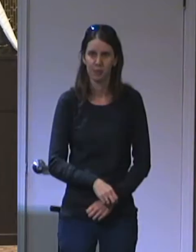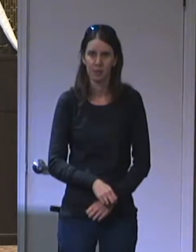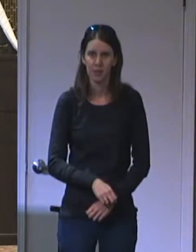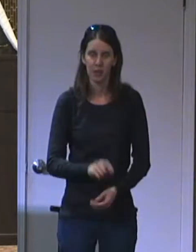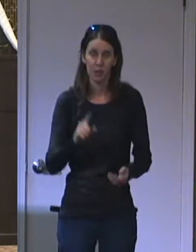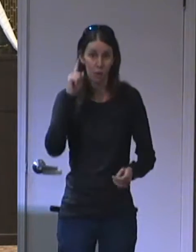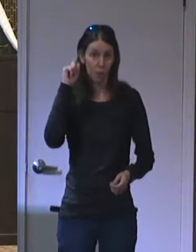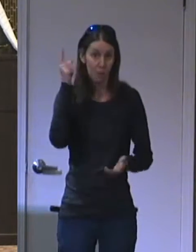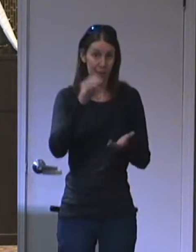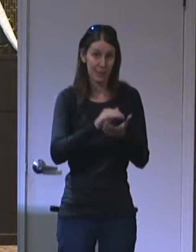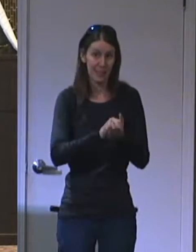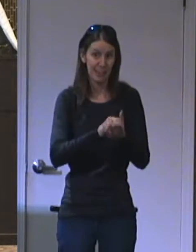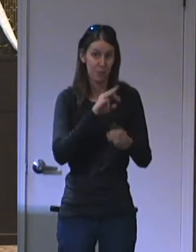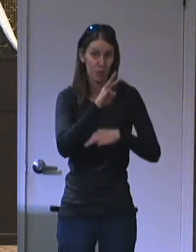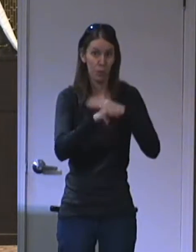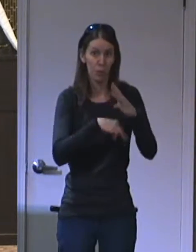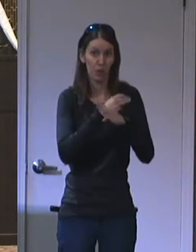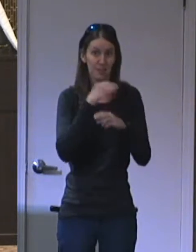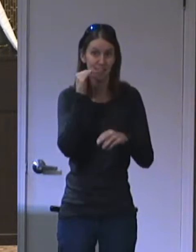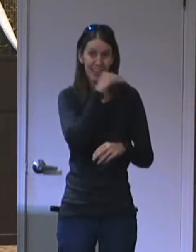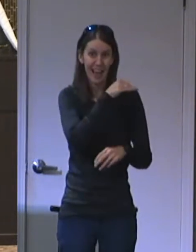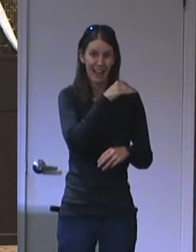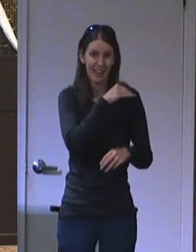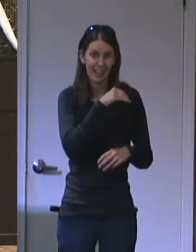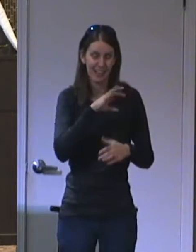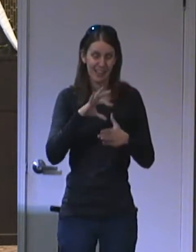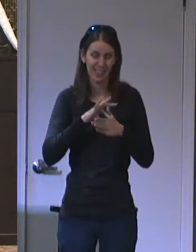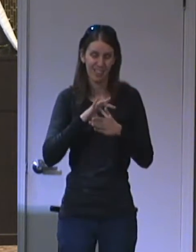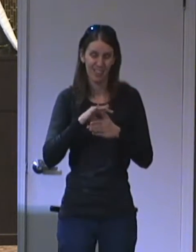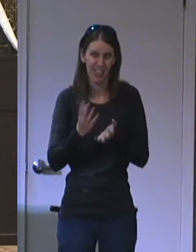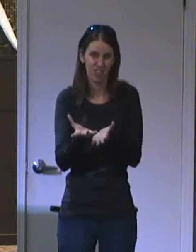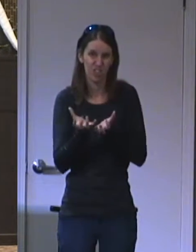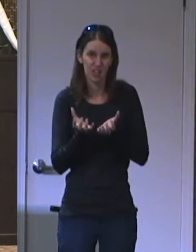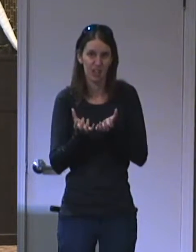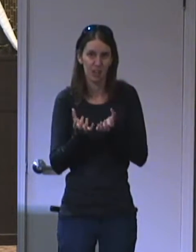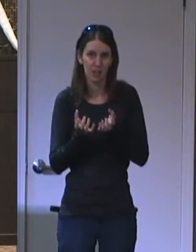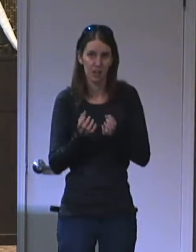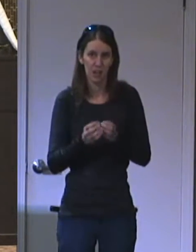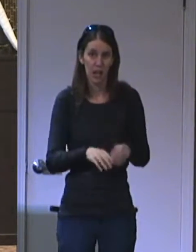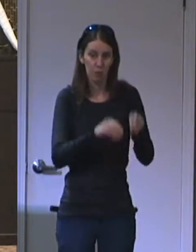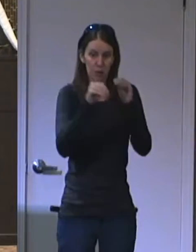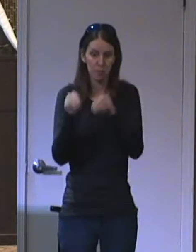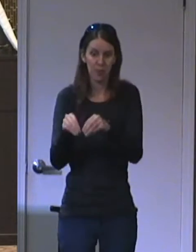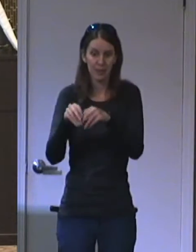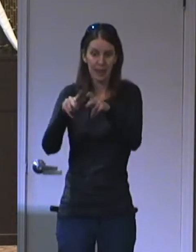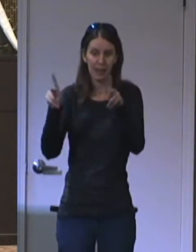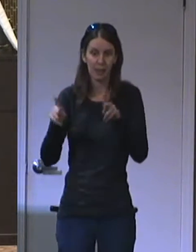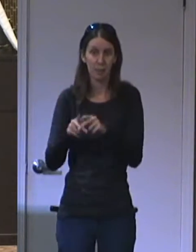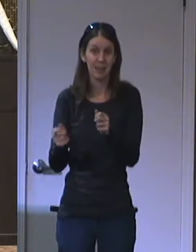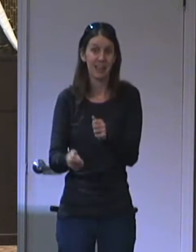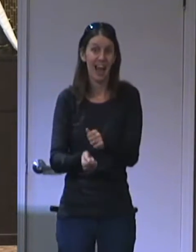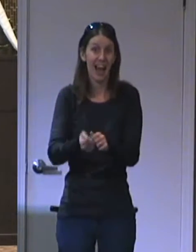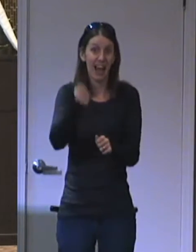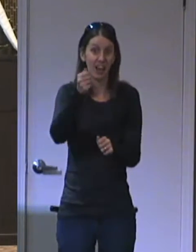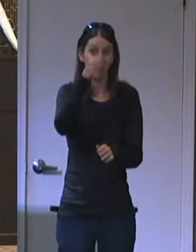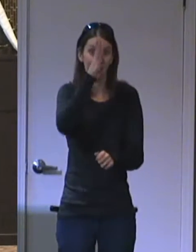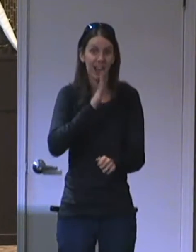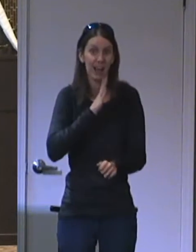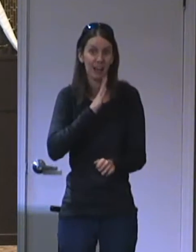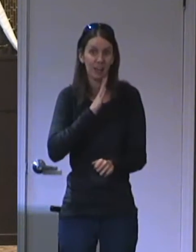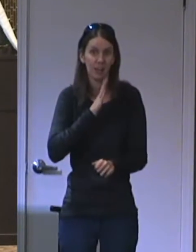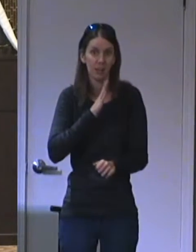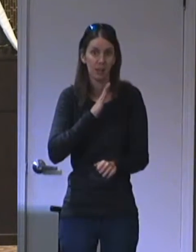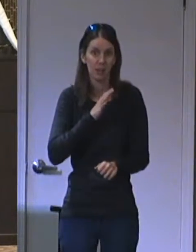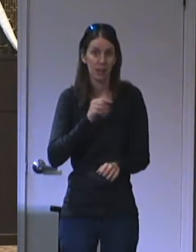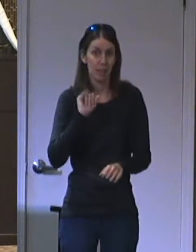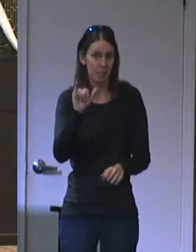We buy into what the world's saying. We buy into what our flesh desires. And we put that above what God wants in our life. And as soon as